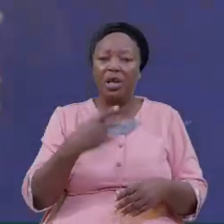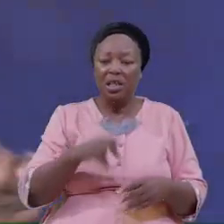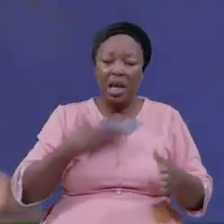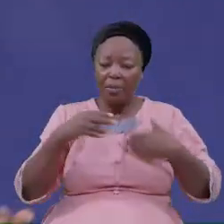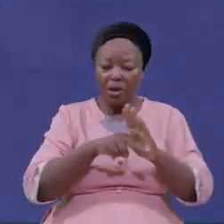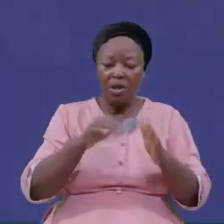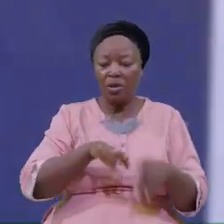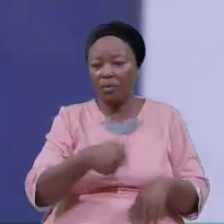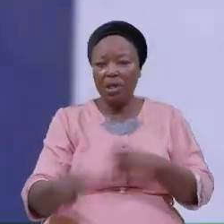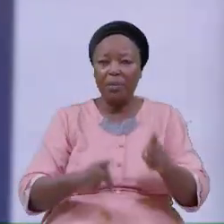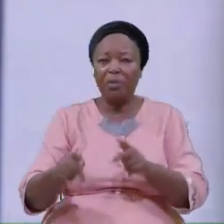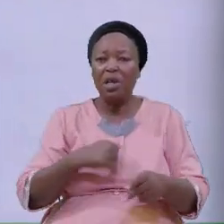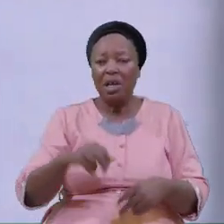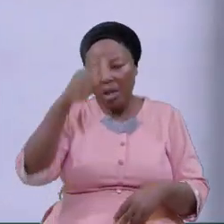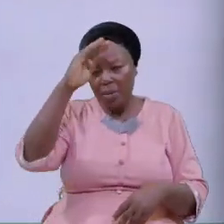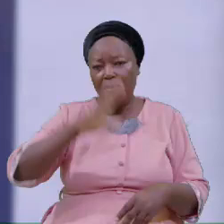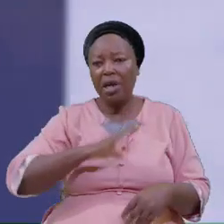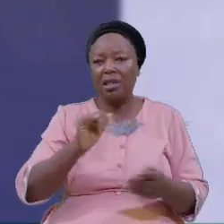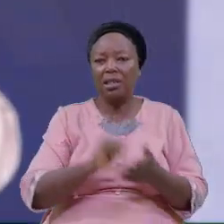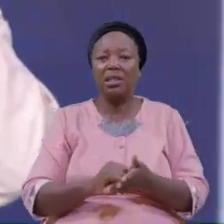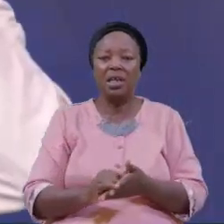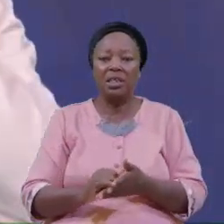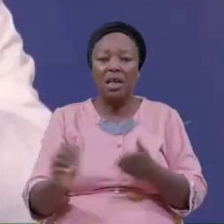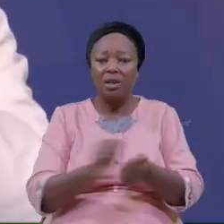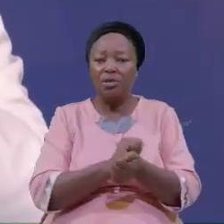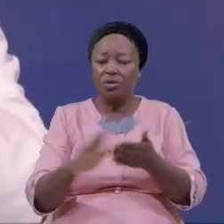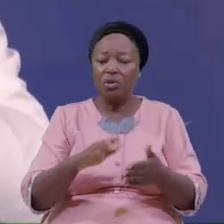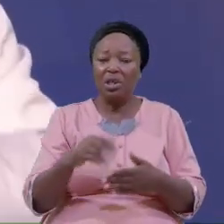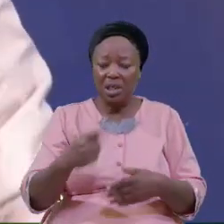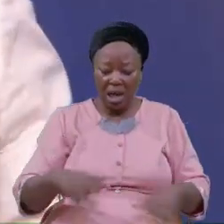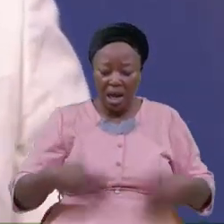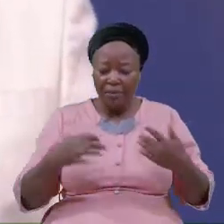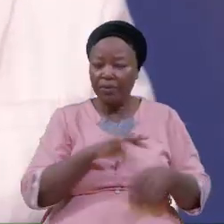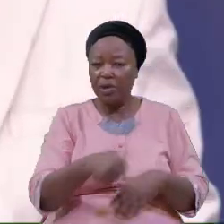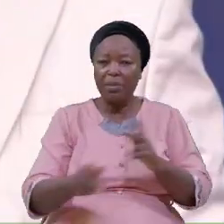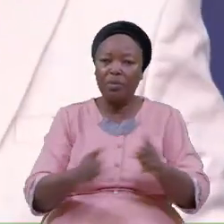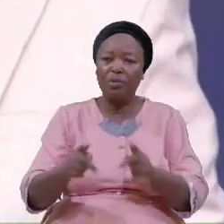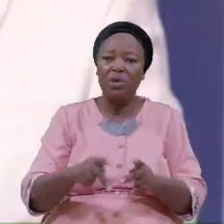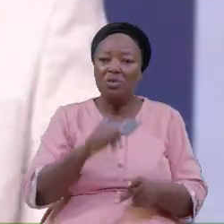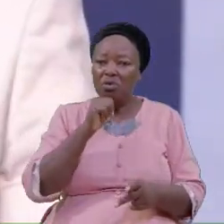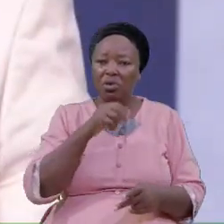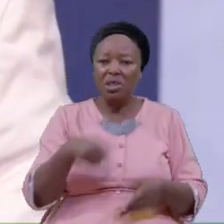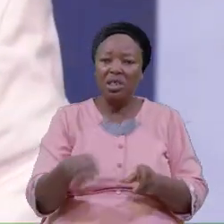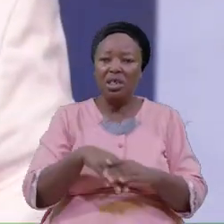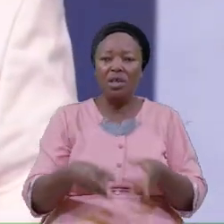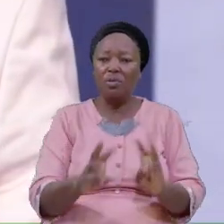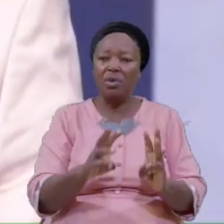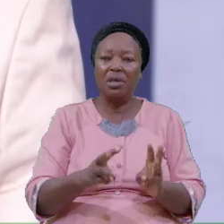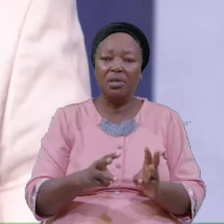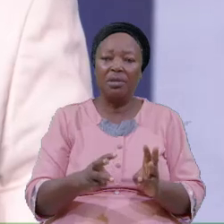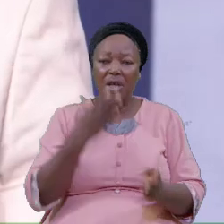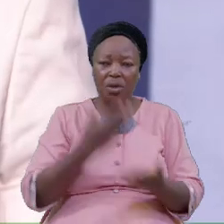the loss of the lives of other people unnecessarily? Is that a peacemaker? No, not at